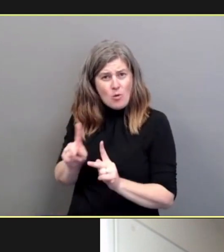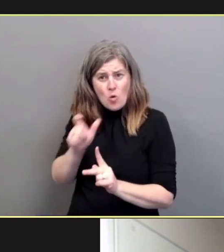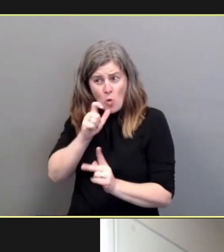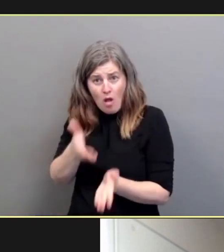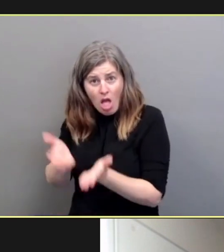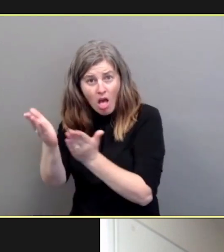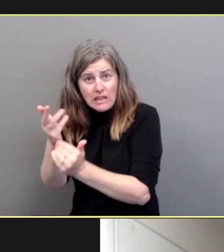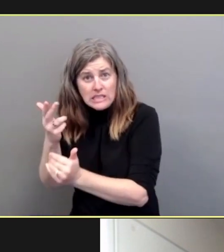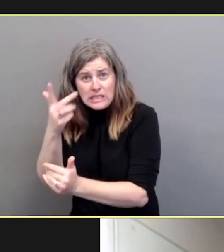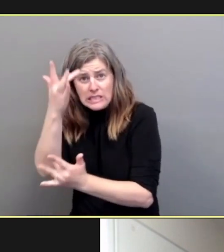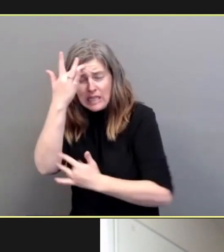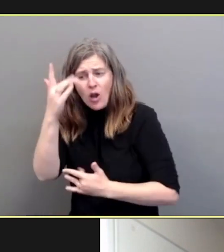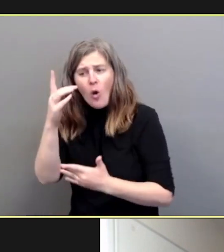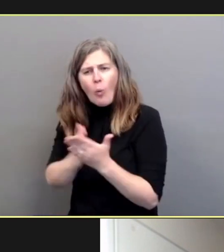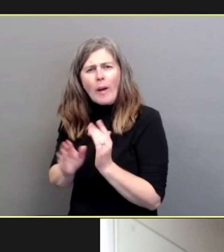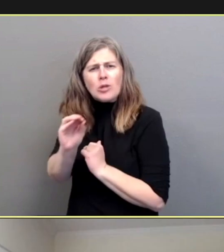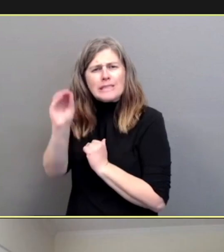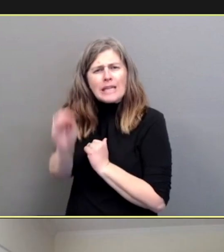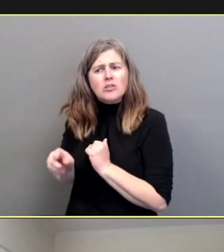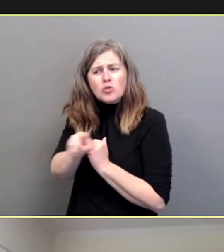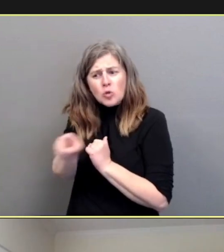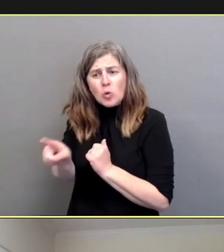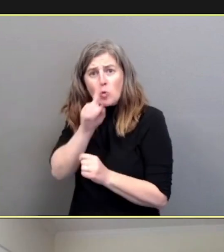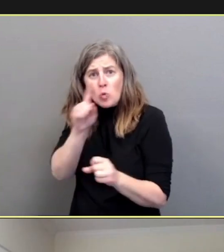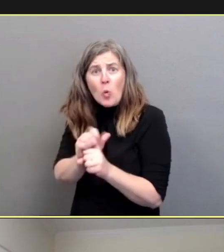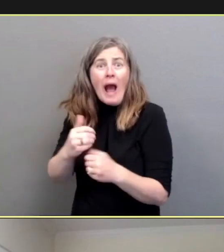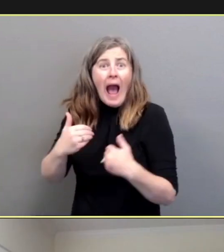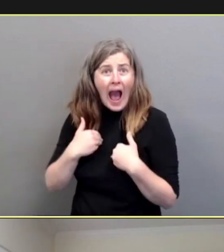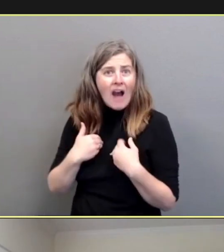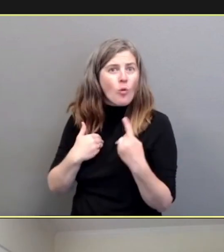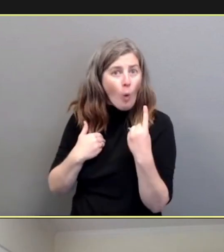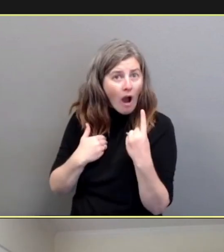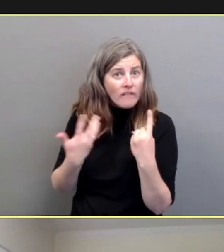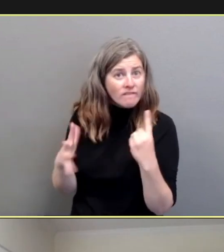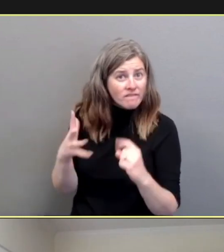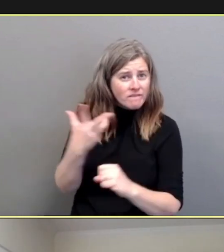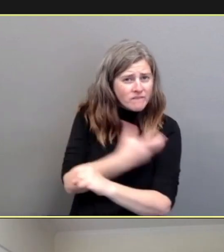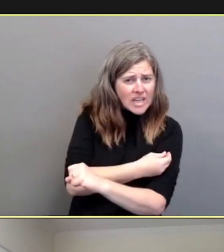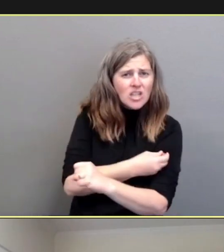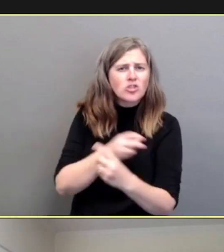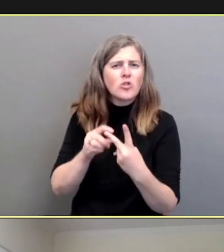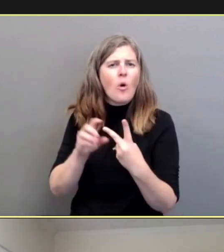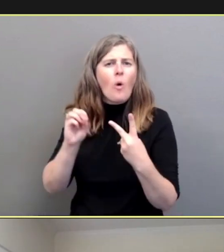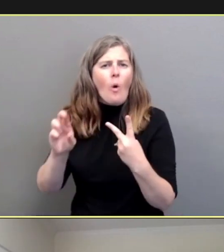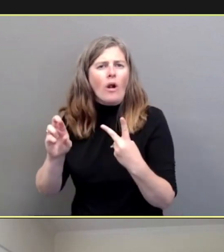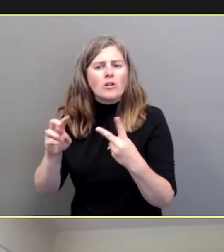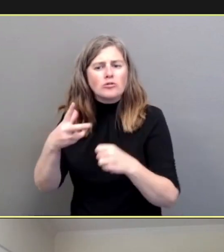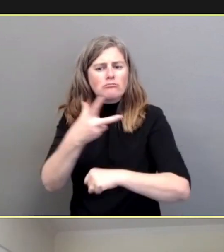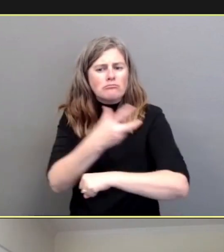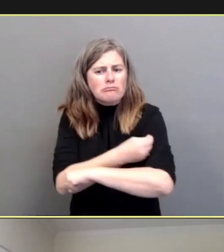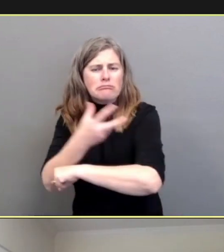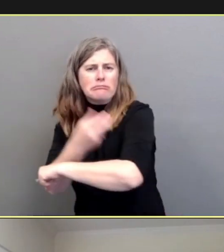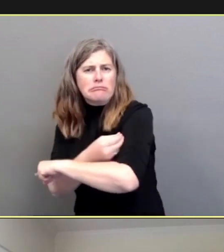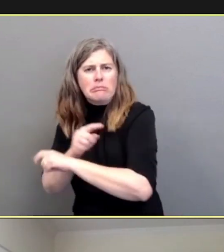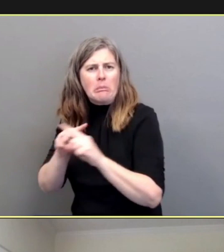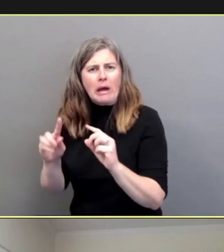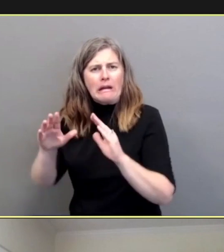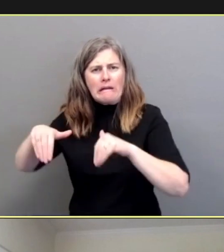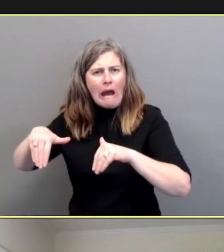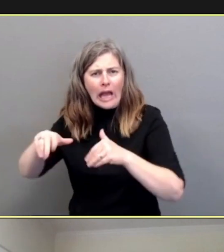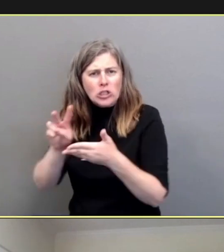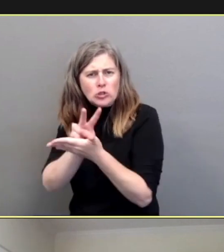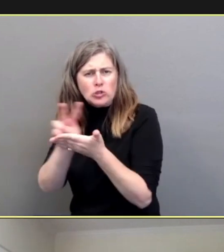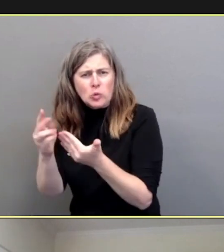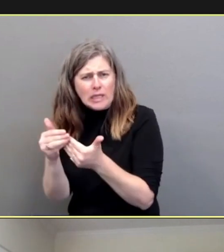are actually people who have 1 dose or even 2 doses, but just haven't gotten past it. I didn't know if it was a significant, I'm assuming not a